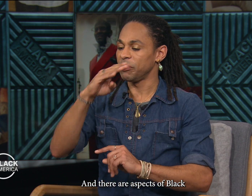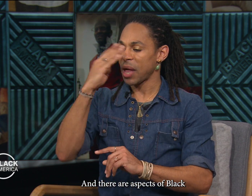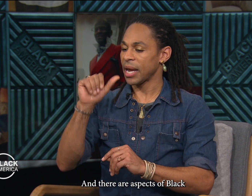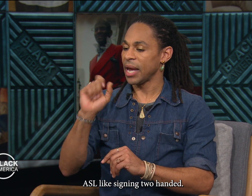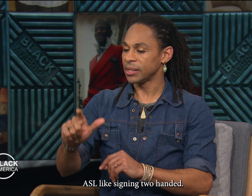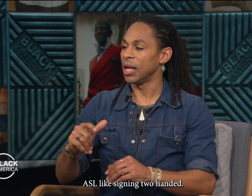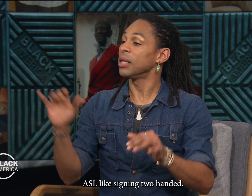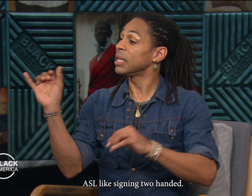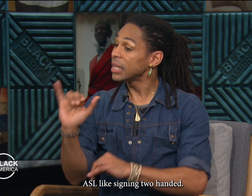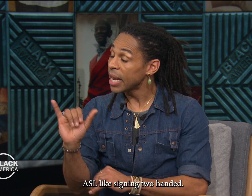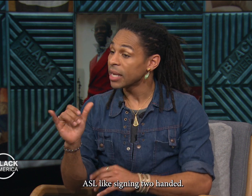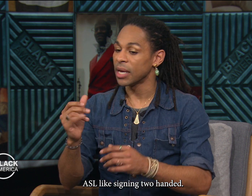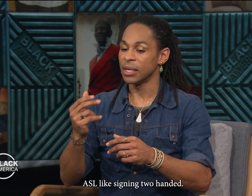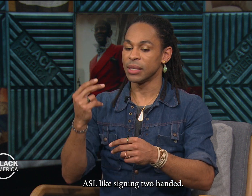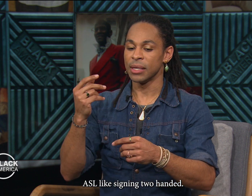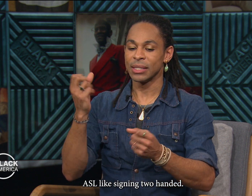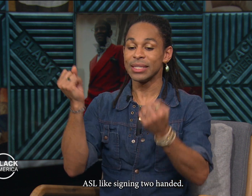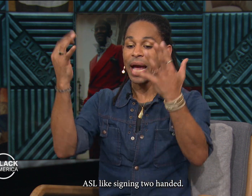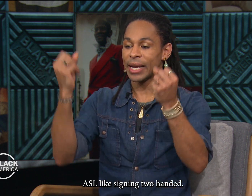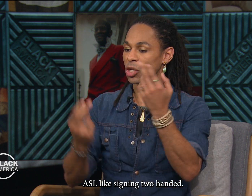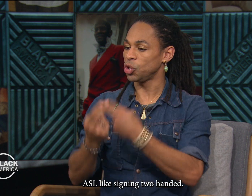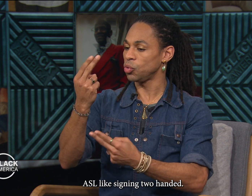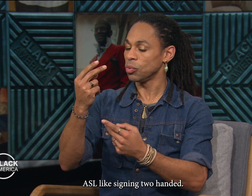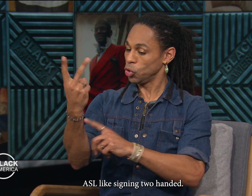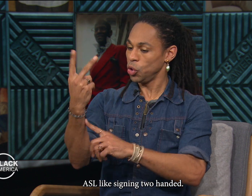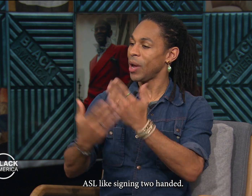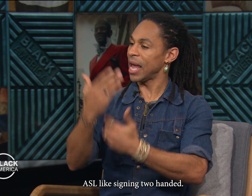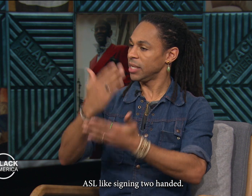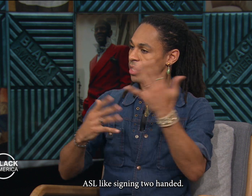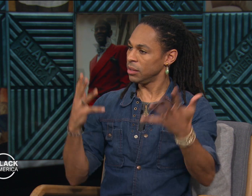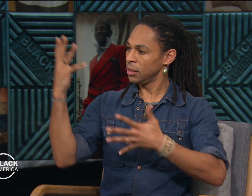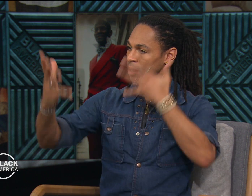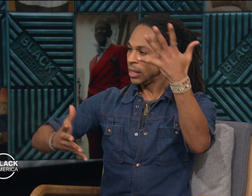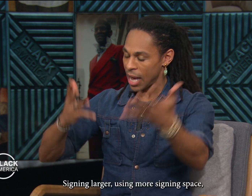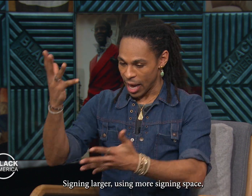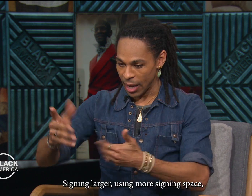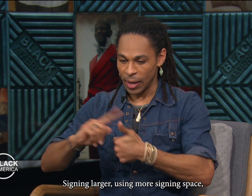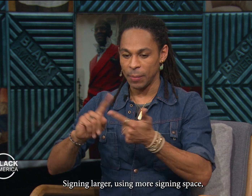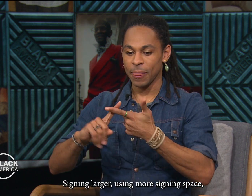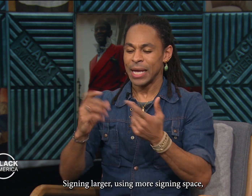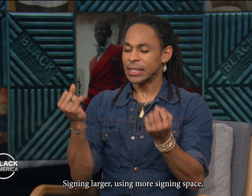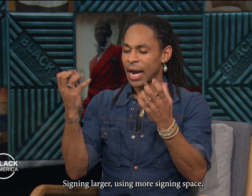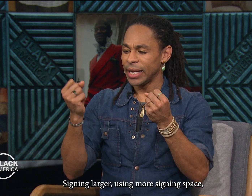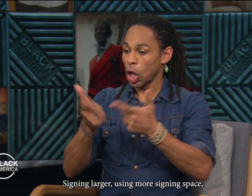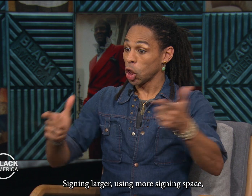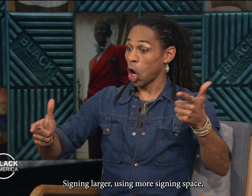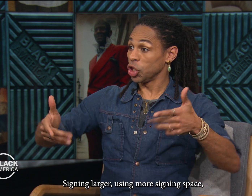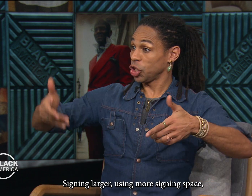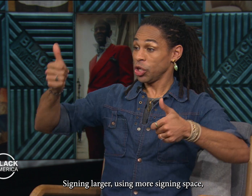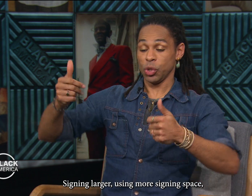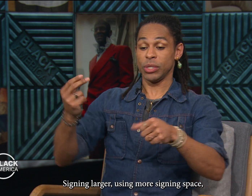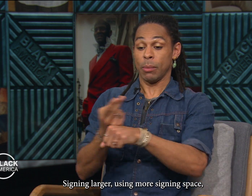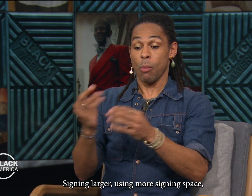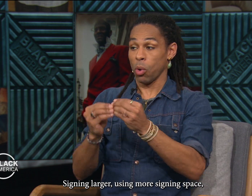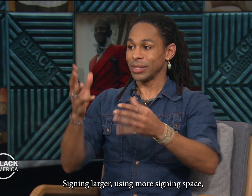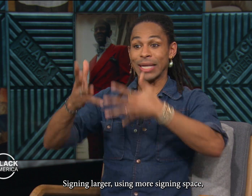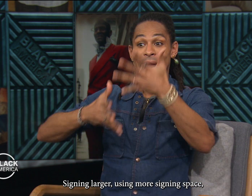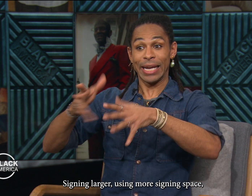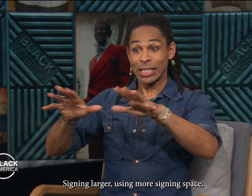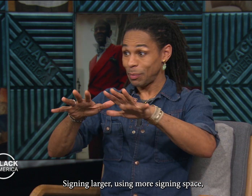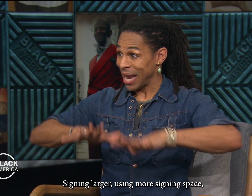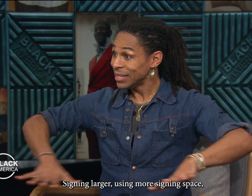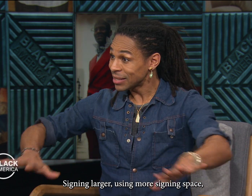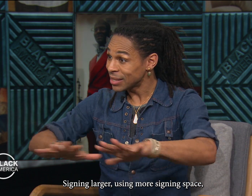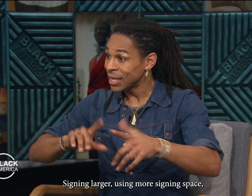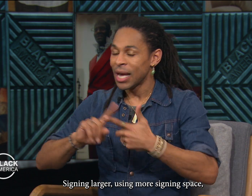aspects of Black ASL like signing two-handed, signing larger, using more